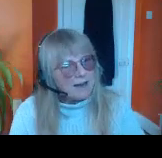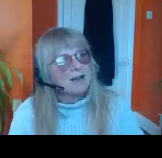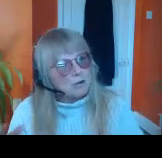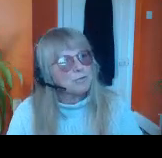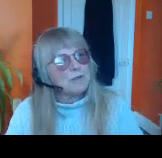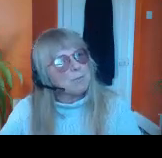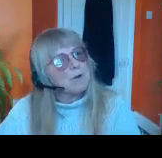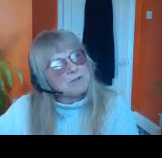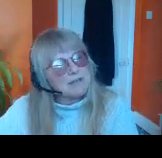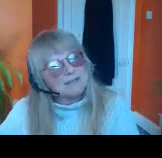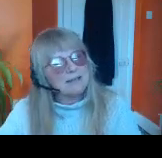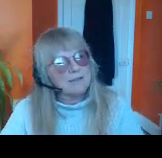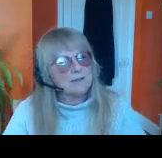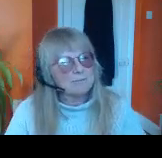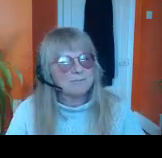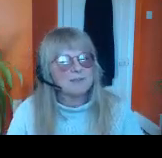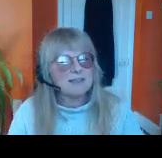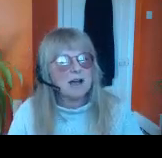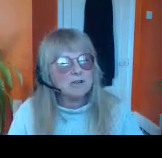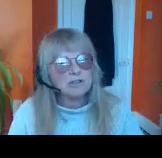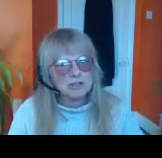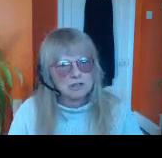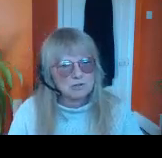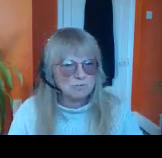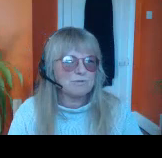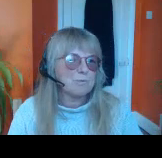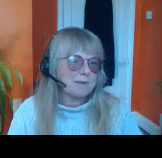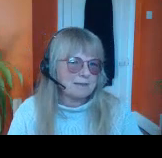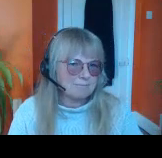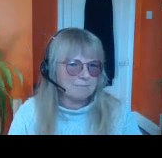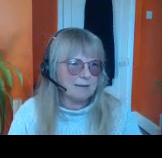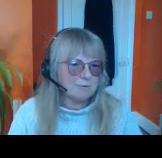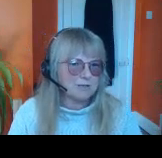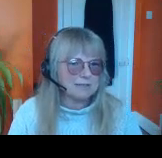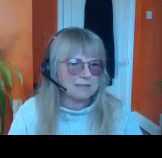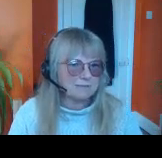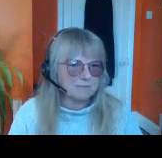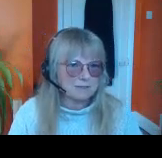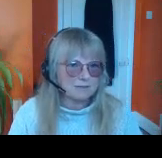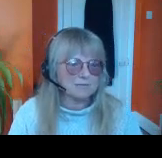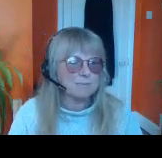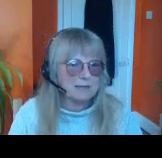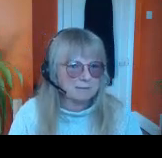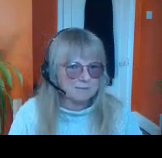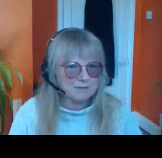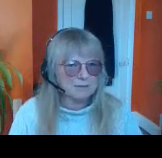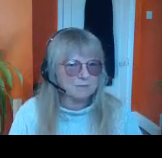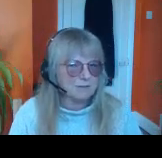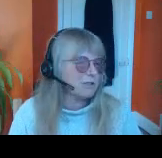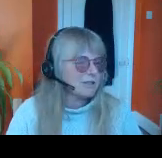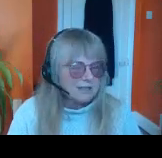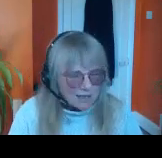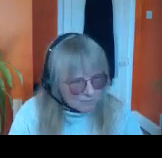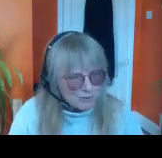and go through that process together. And that's hard to do. You've got to be able to stand up for yourself and speak up for